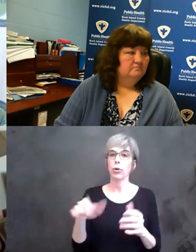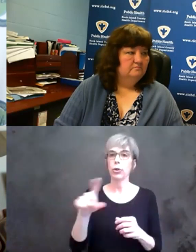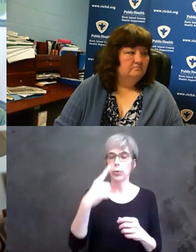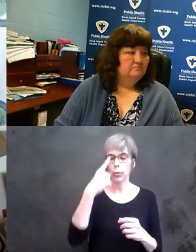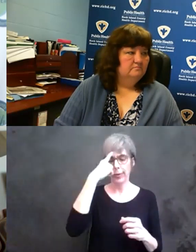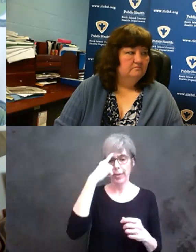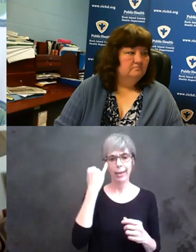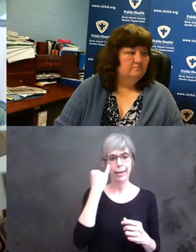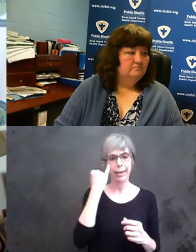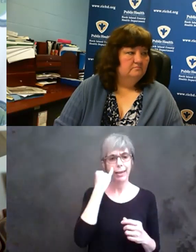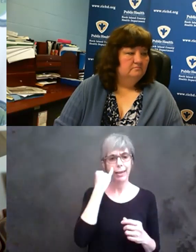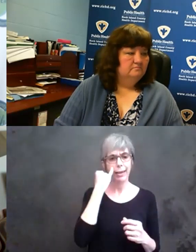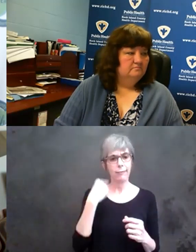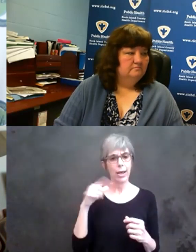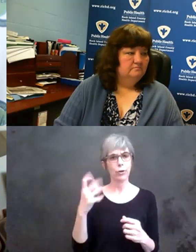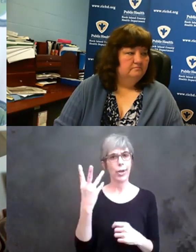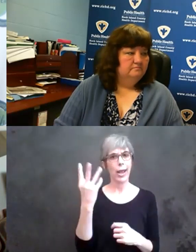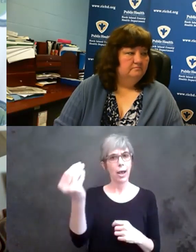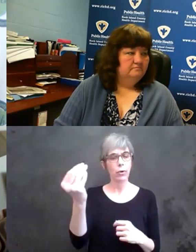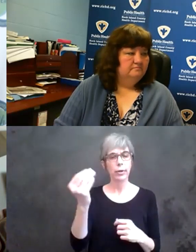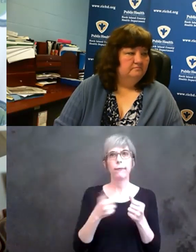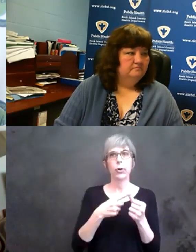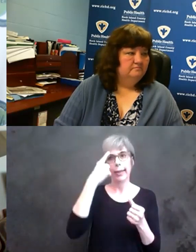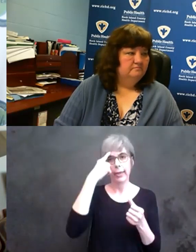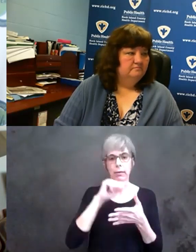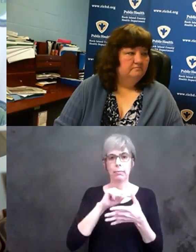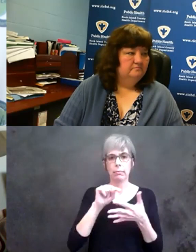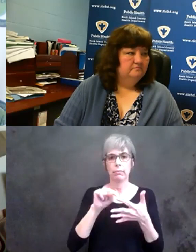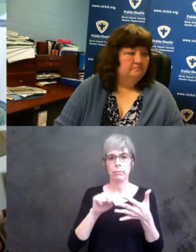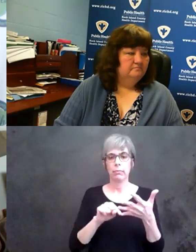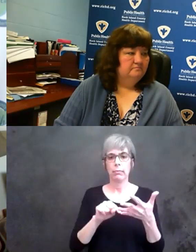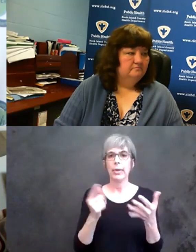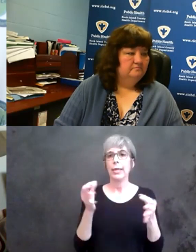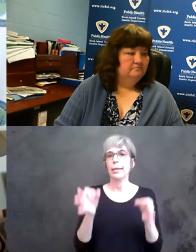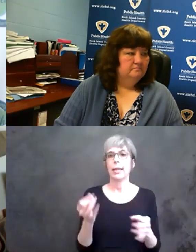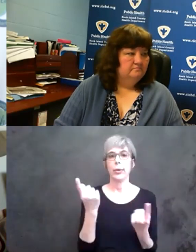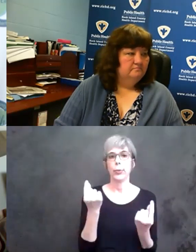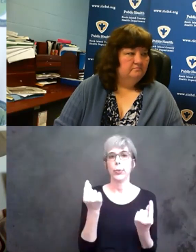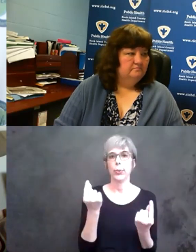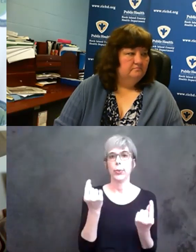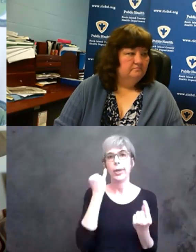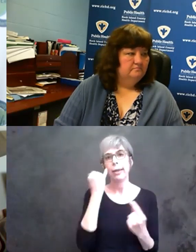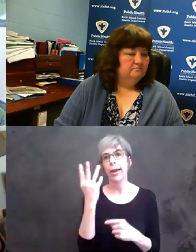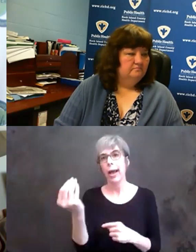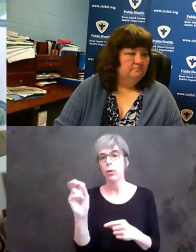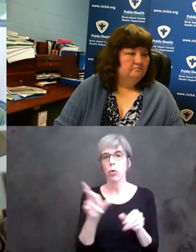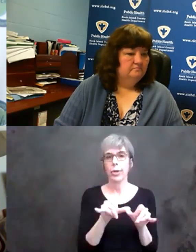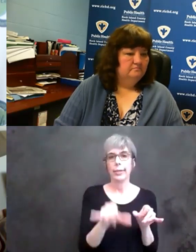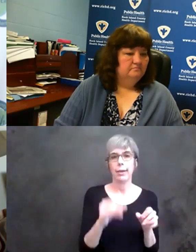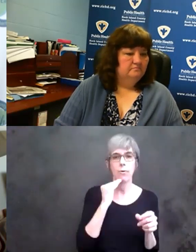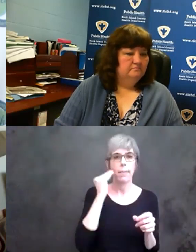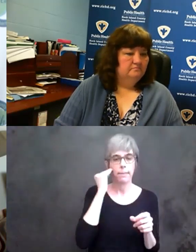of questions. They may help you think through your decision to go out and about and make the safest